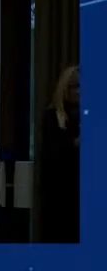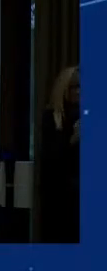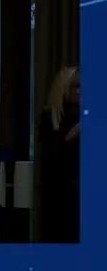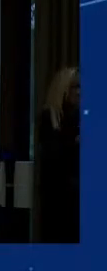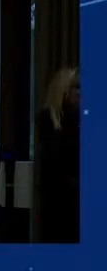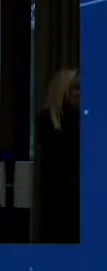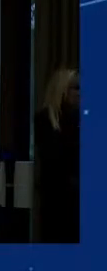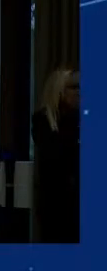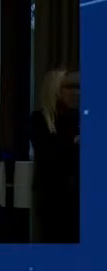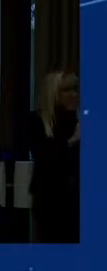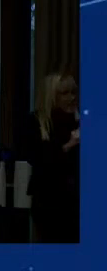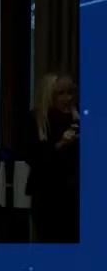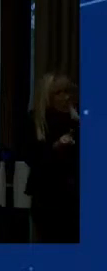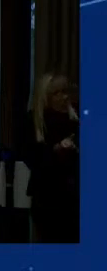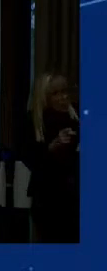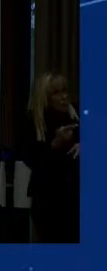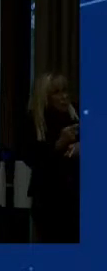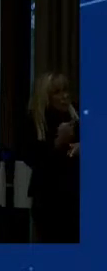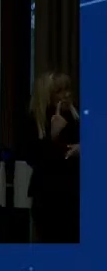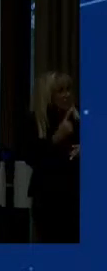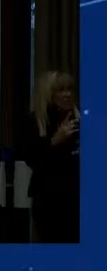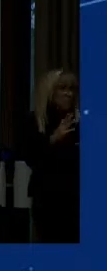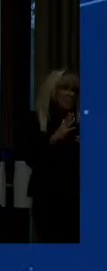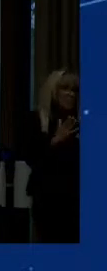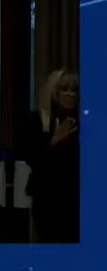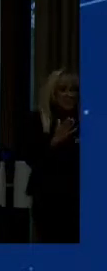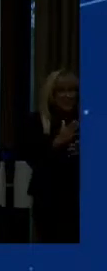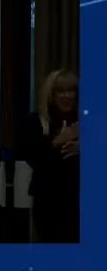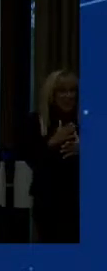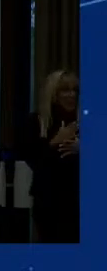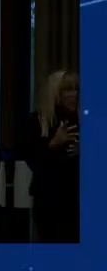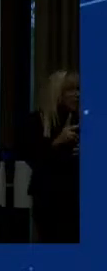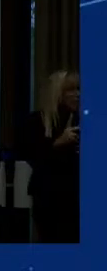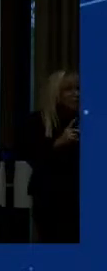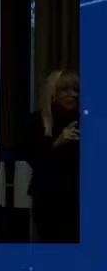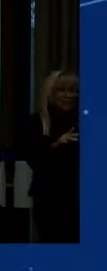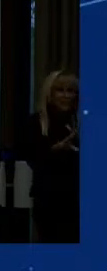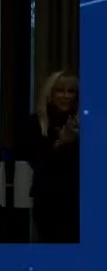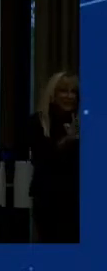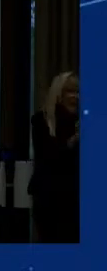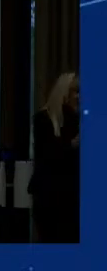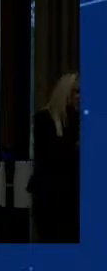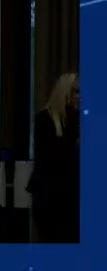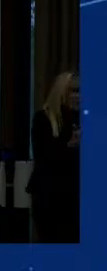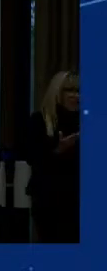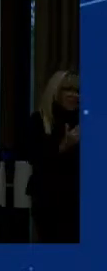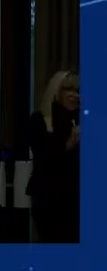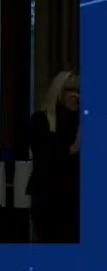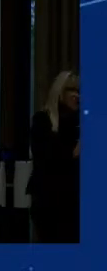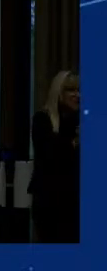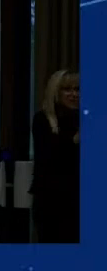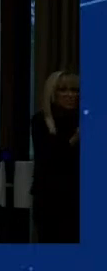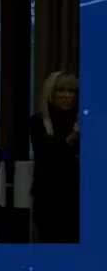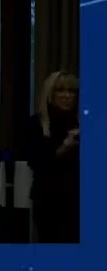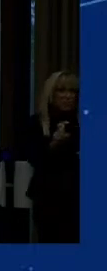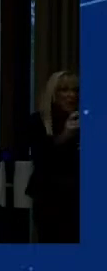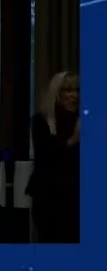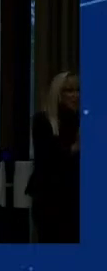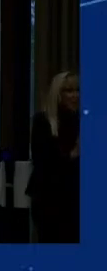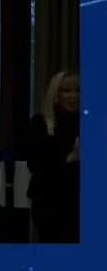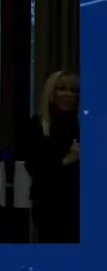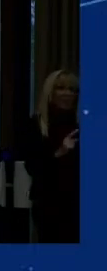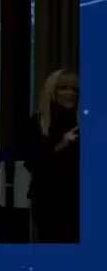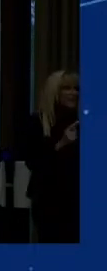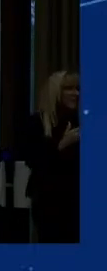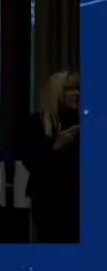academic tasks, but it also could be used as a partner in discovering new things and in finding recipes and travel itineraries. So